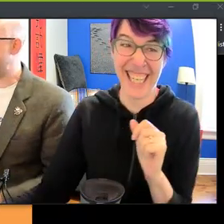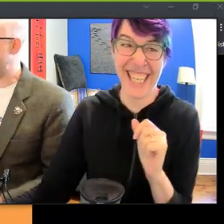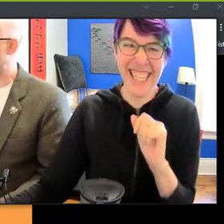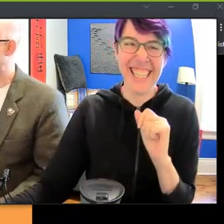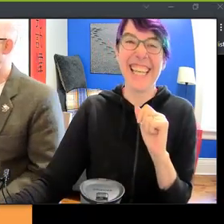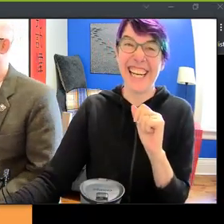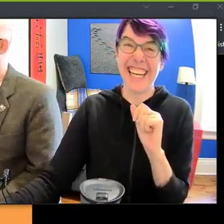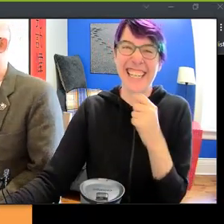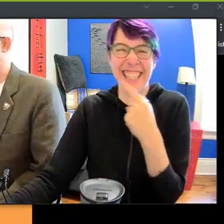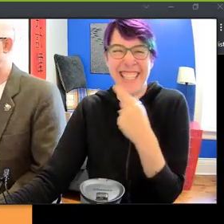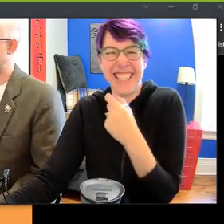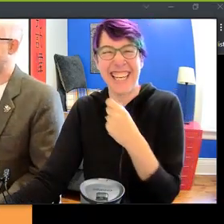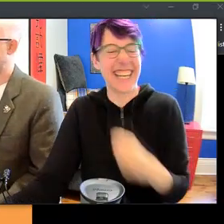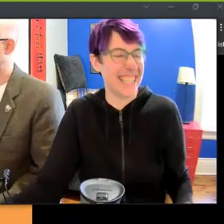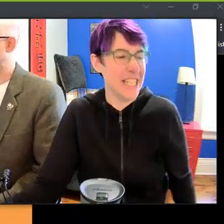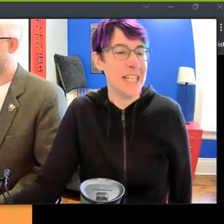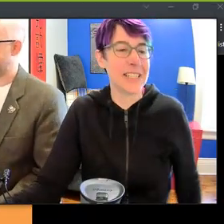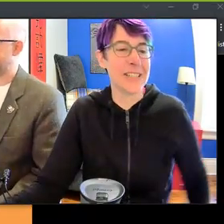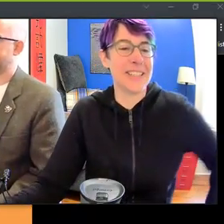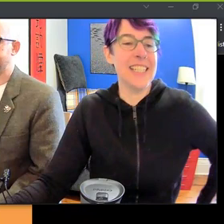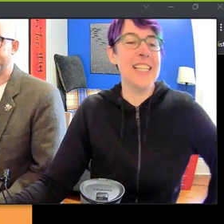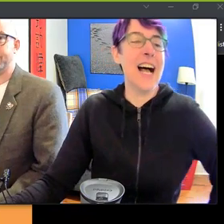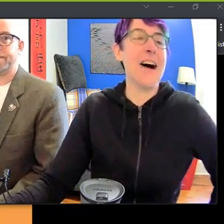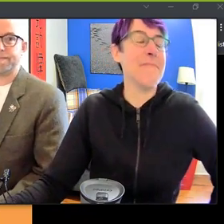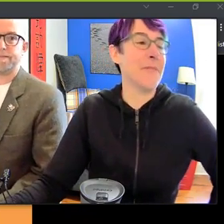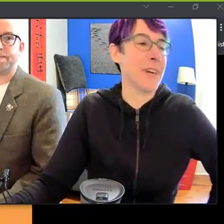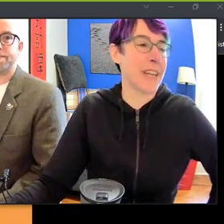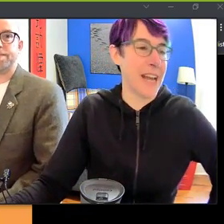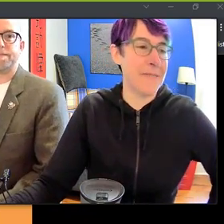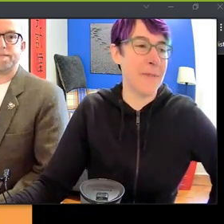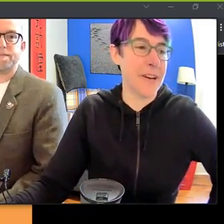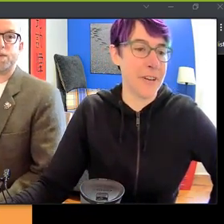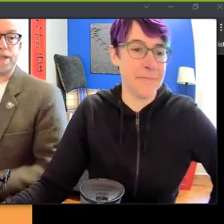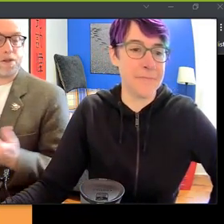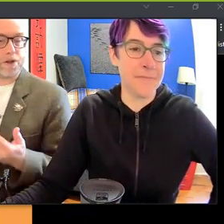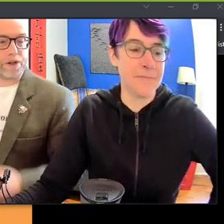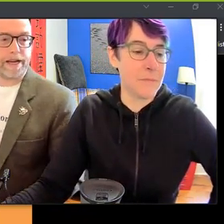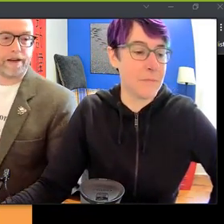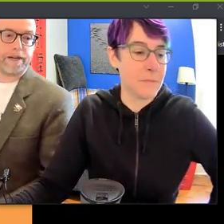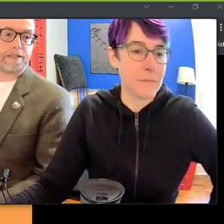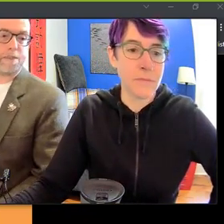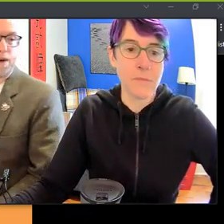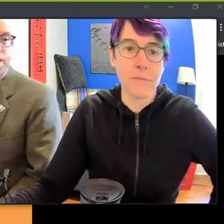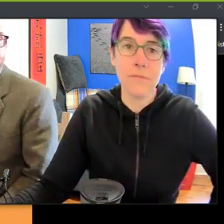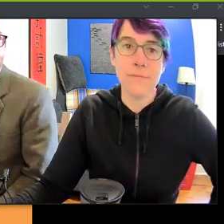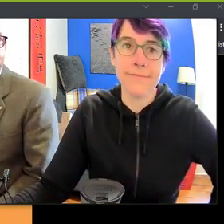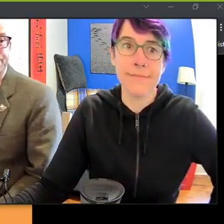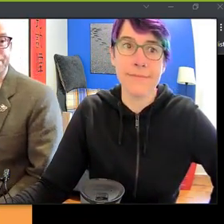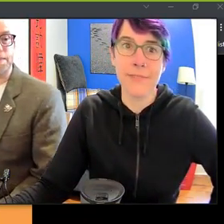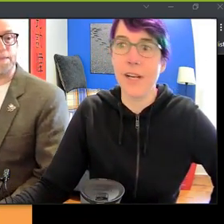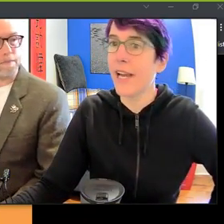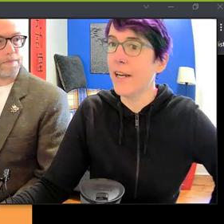Restart the count. Yay. Okay. Cool. Okay. Wonderful. Winston Churchill had advice about going through